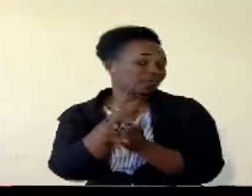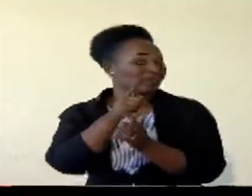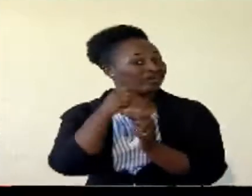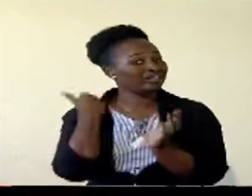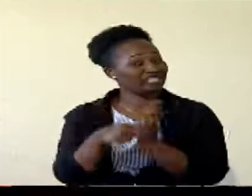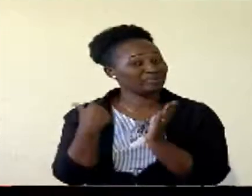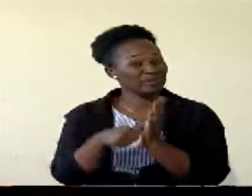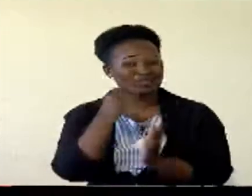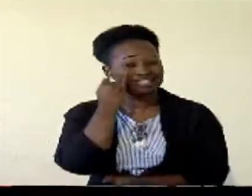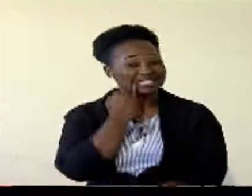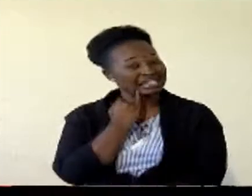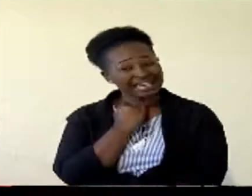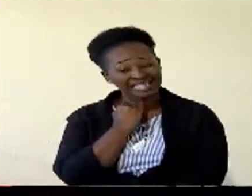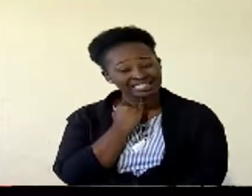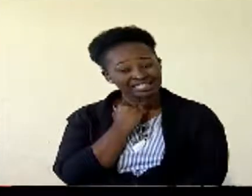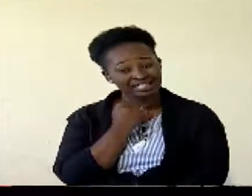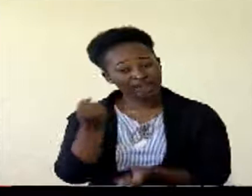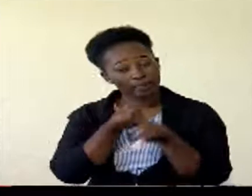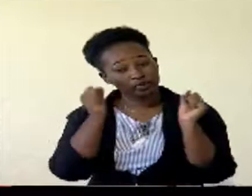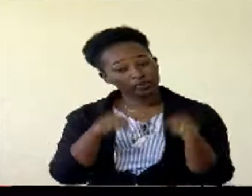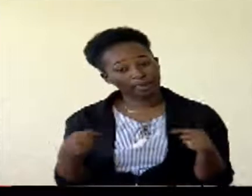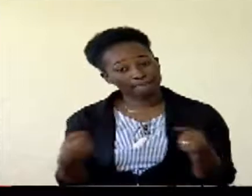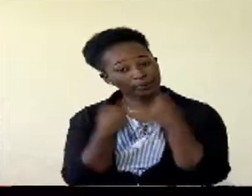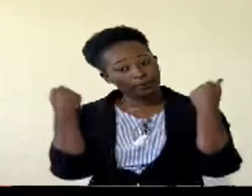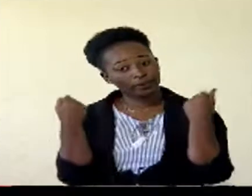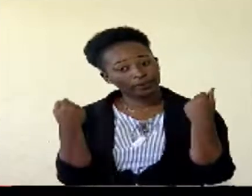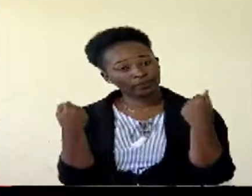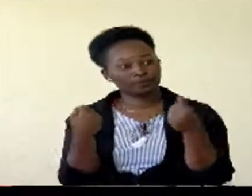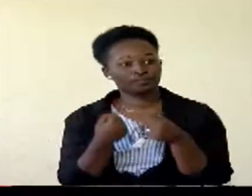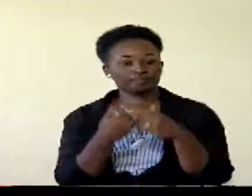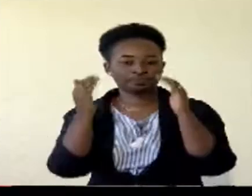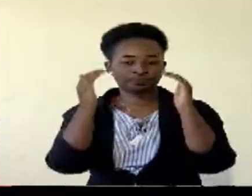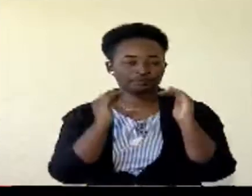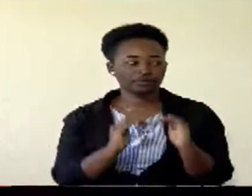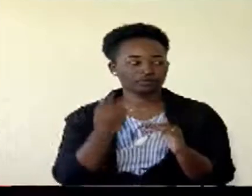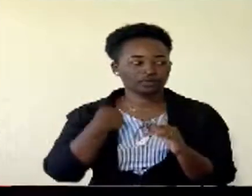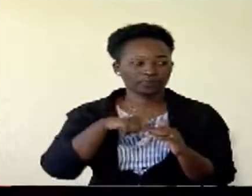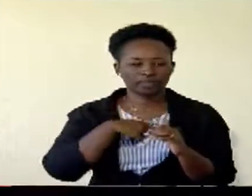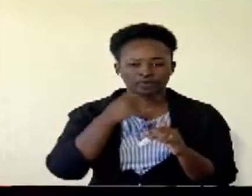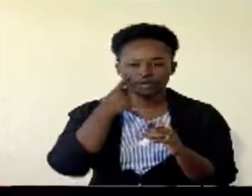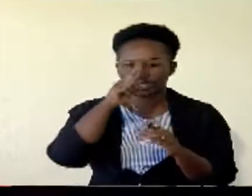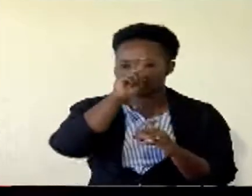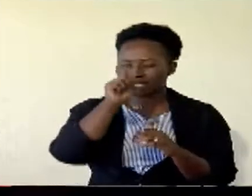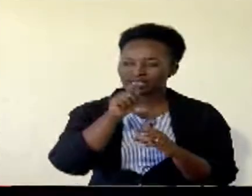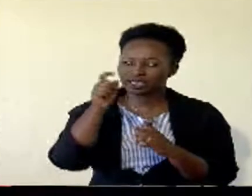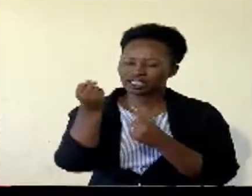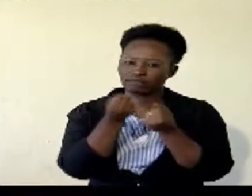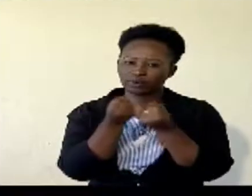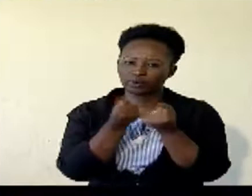dangerous. Okay, we go to C. Does this car